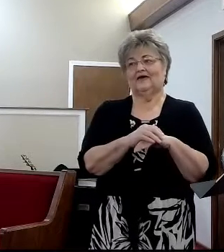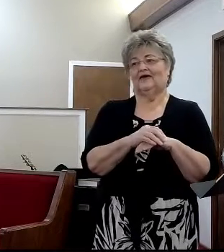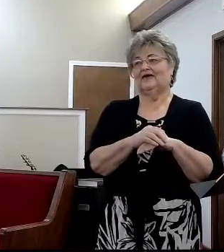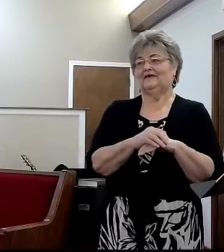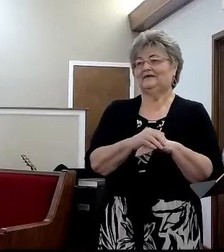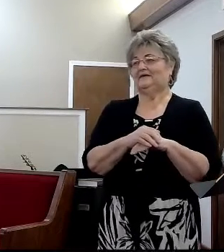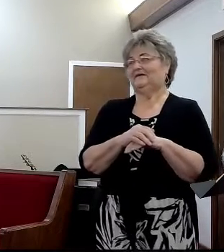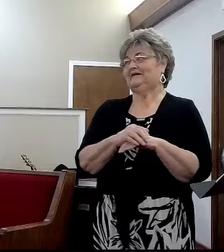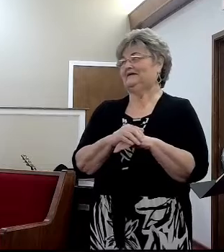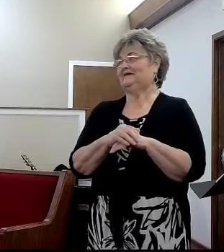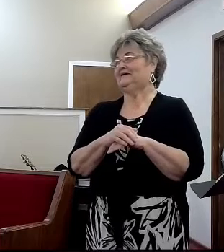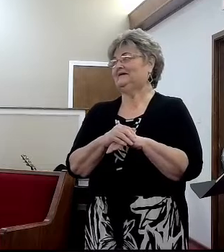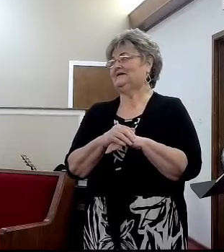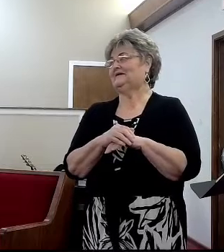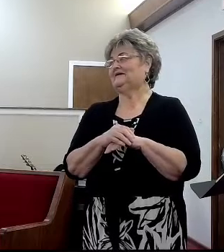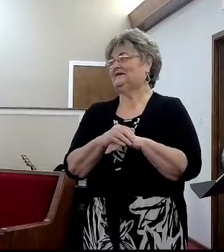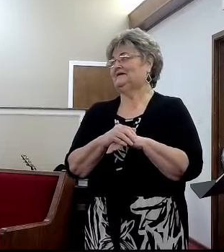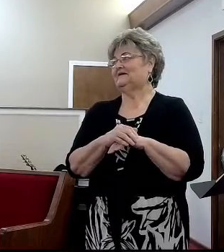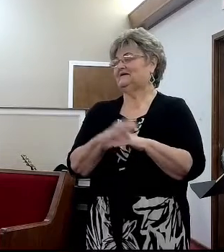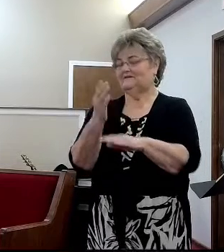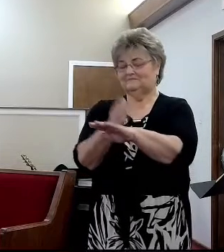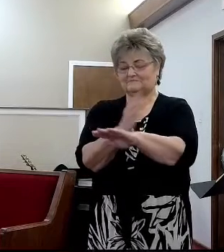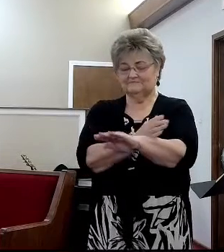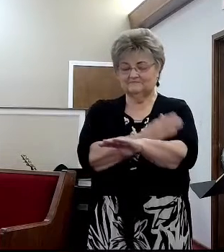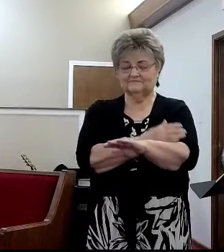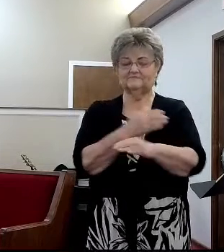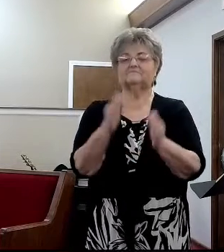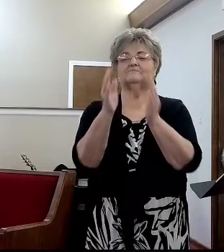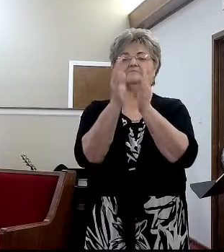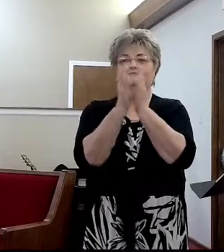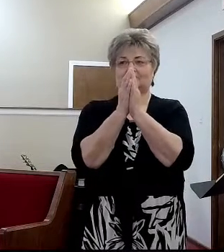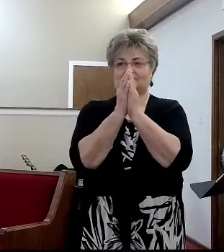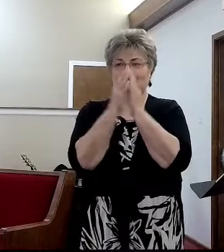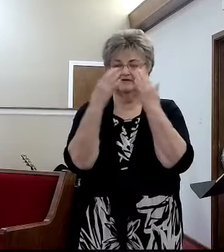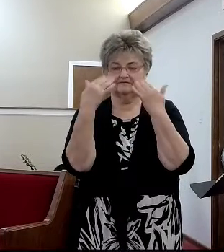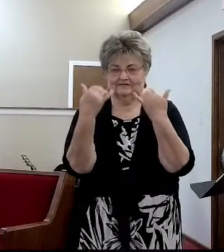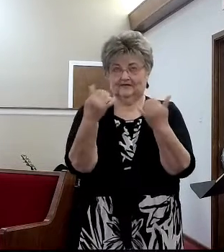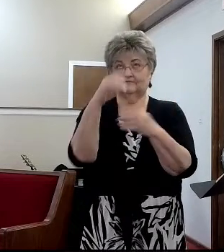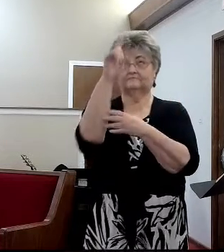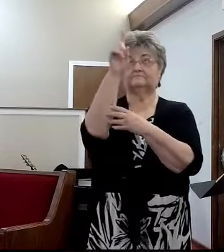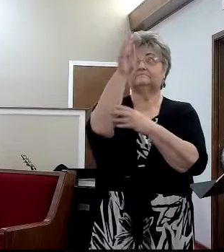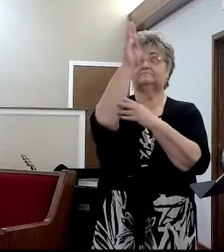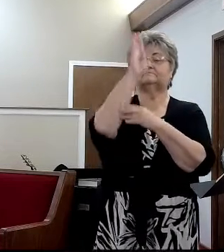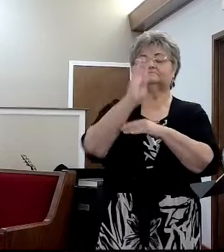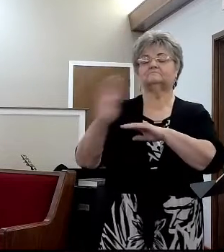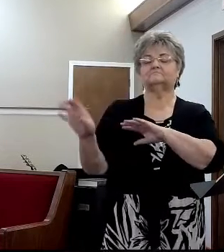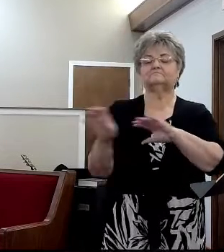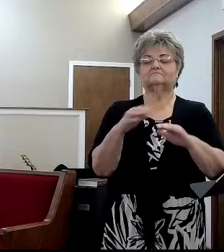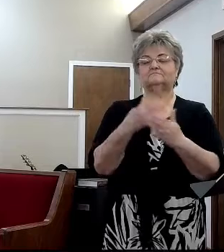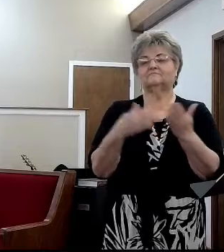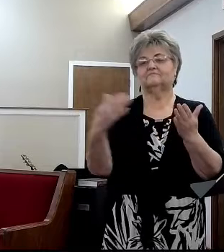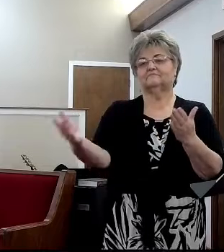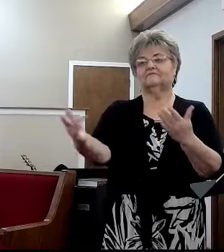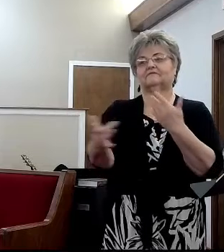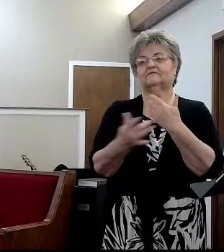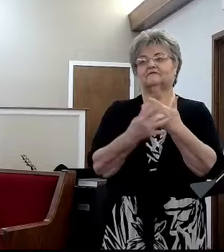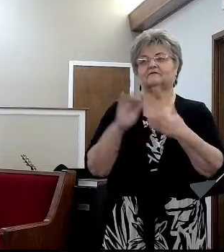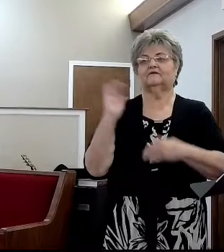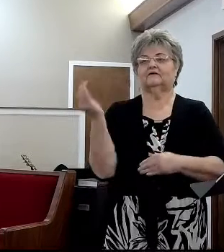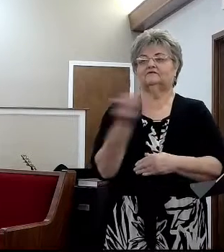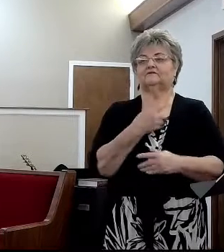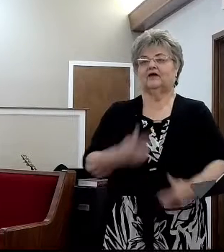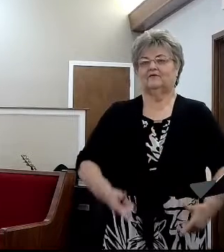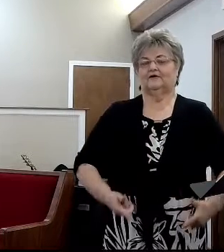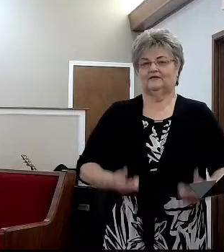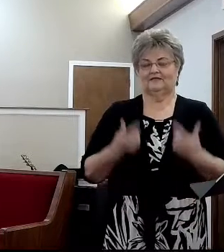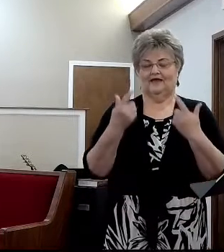improvement. Well, let us go ahead and pray. Ask God to do something this morning and touch our lives, and then we'll get